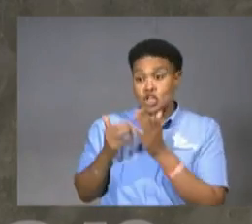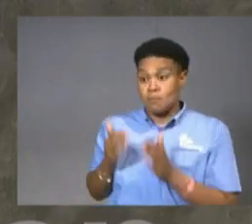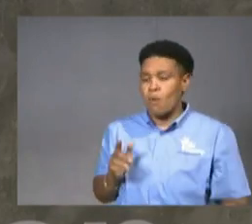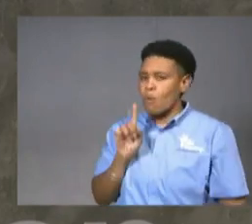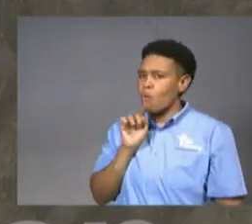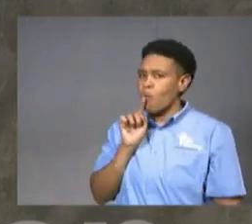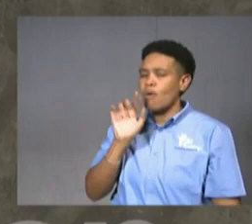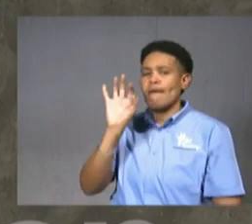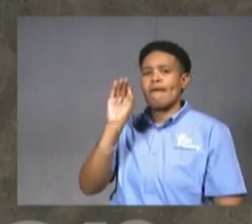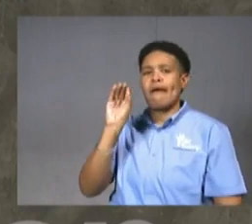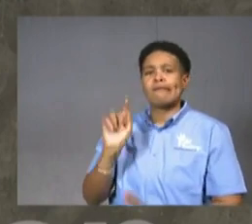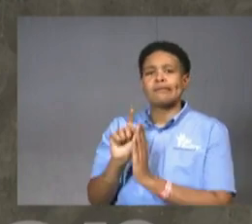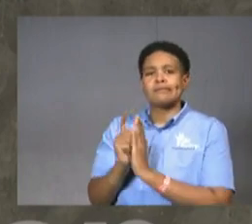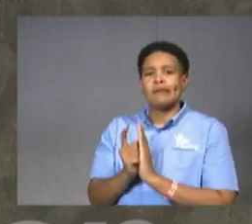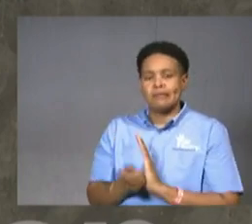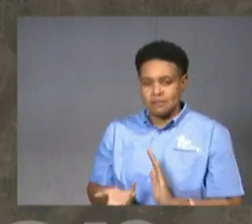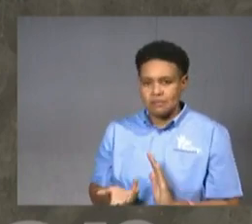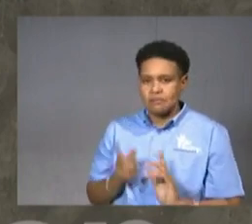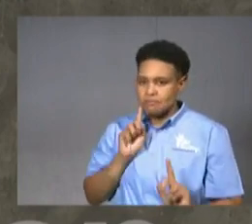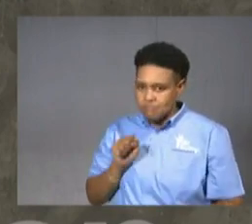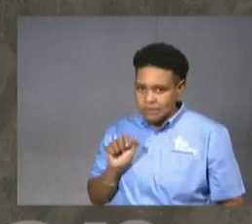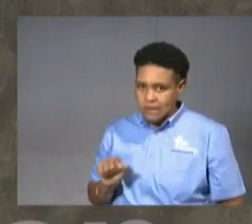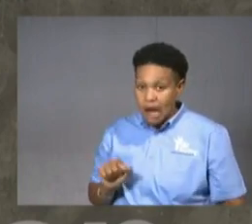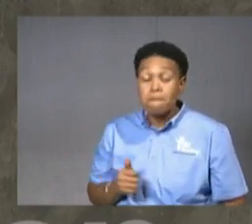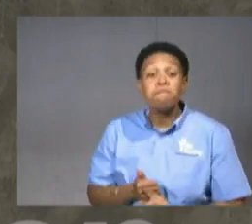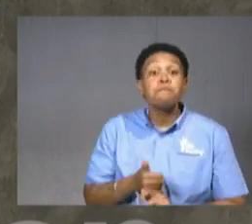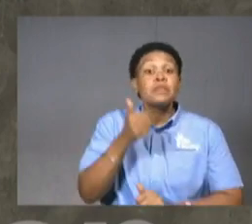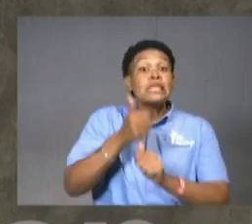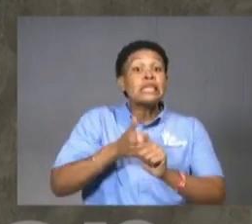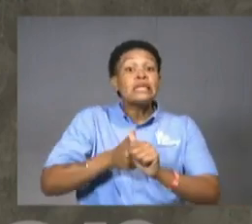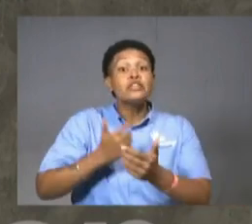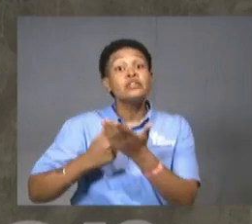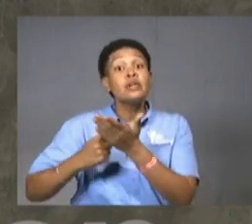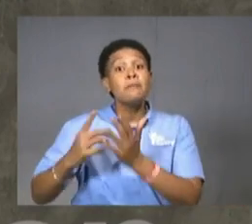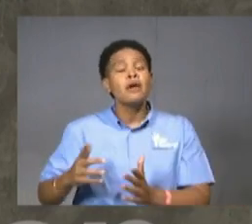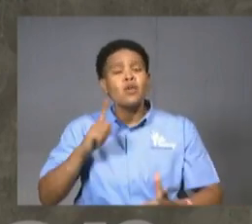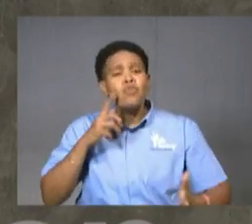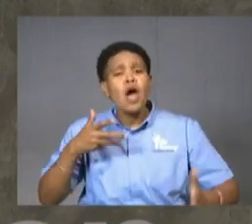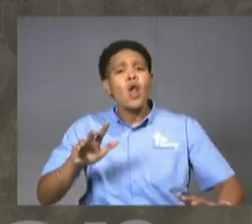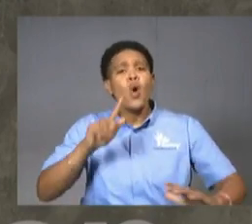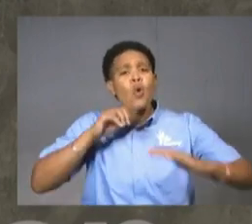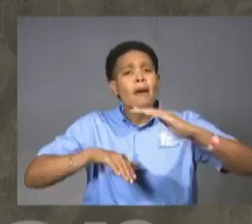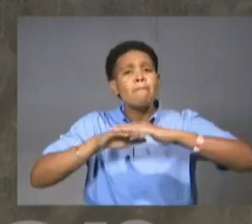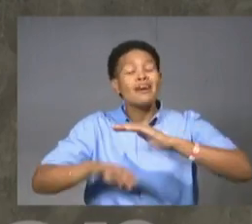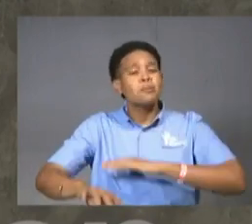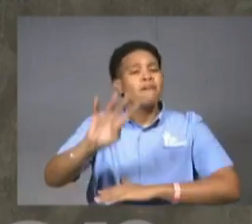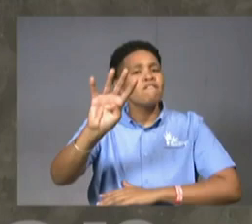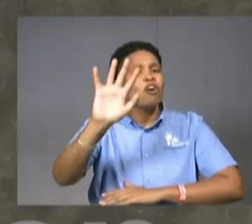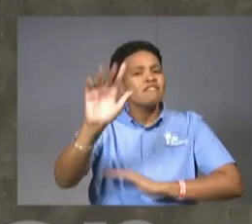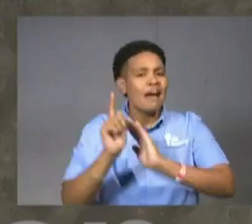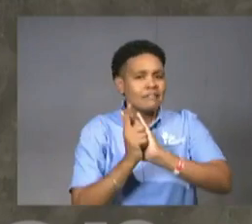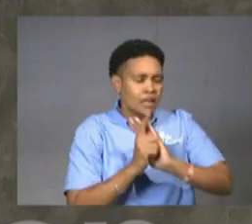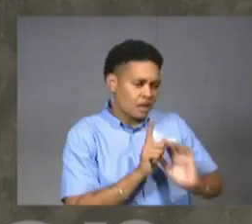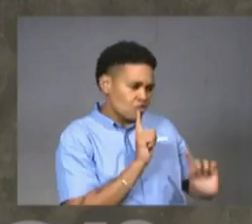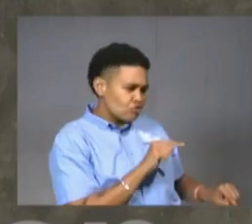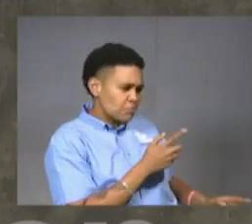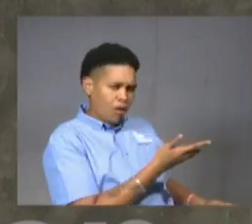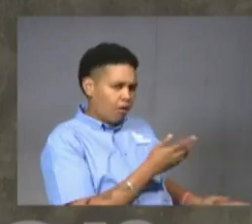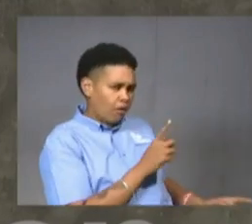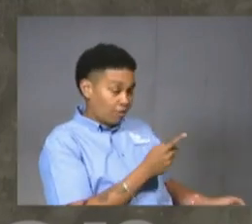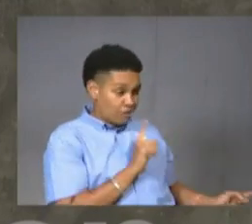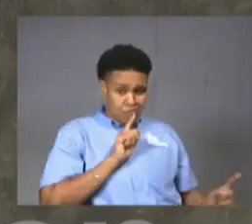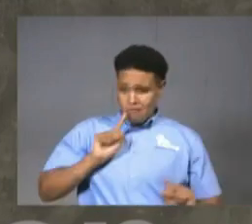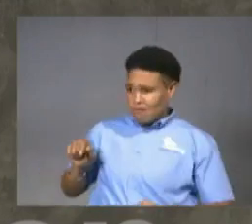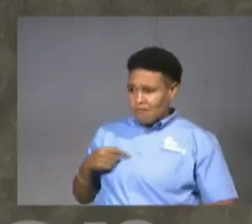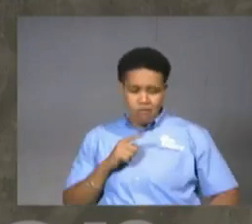seconds to answer the question posed to him. Each debater will be allowed a maximum of 45 seconds to rebut the answer given by the